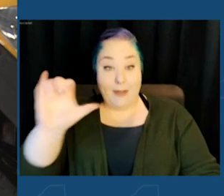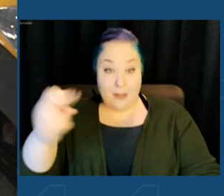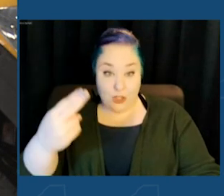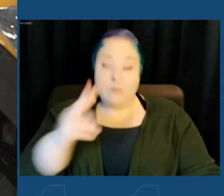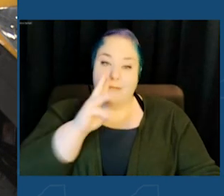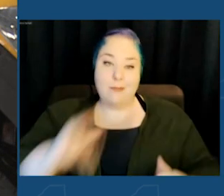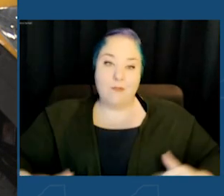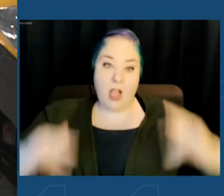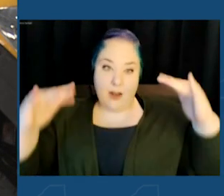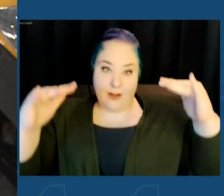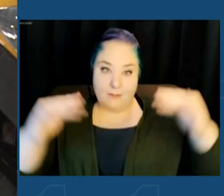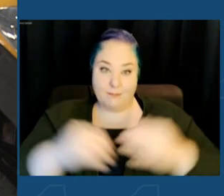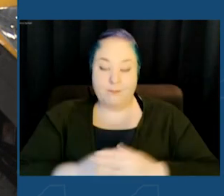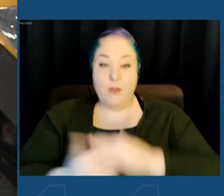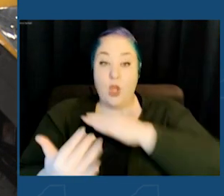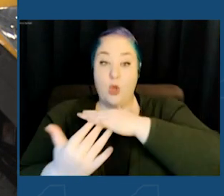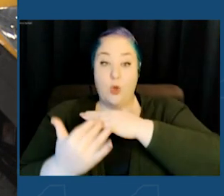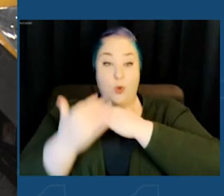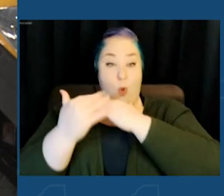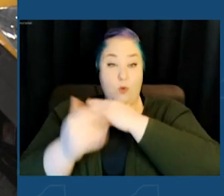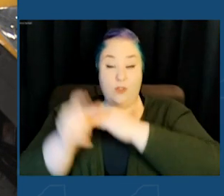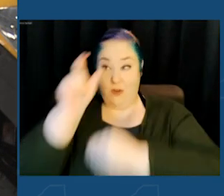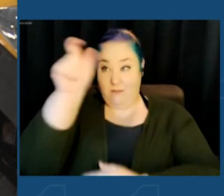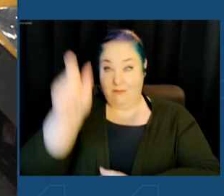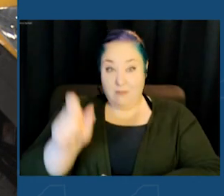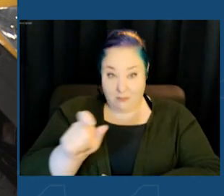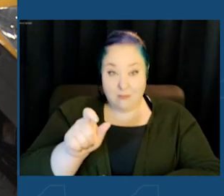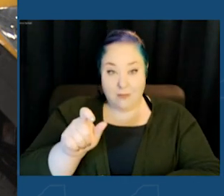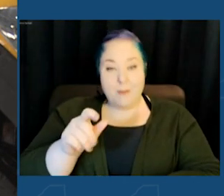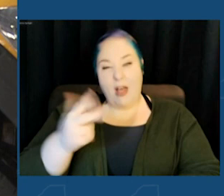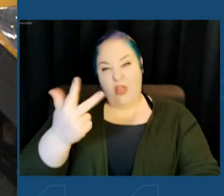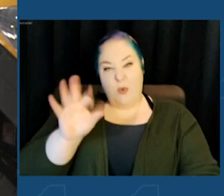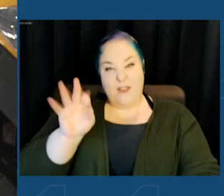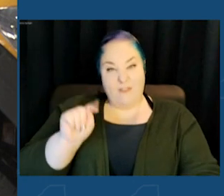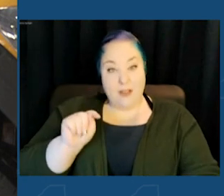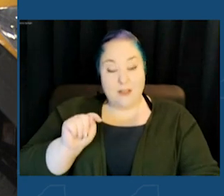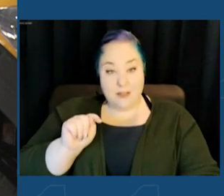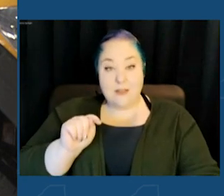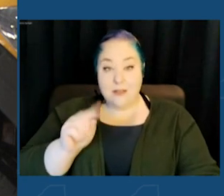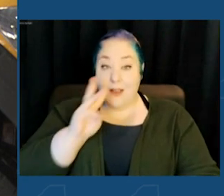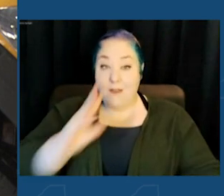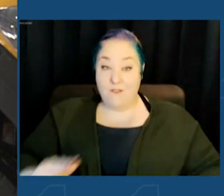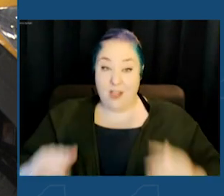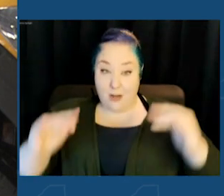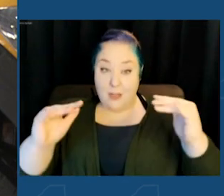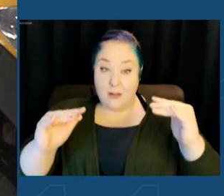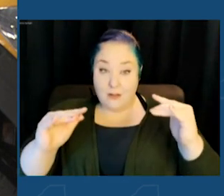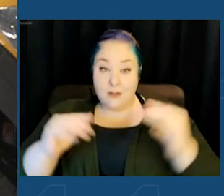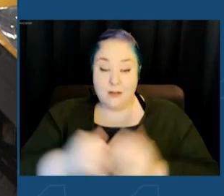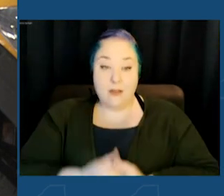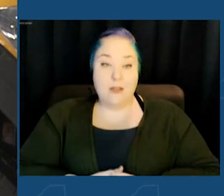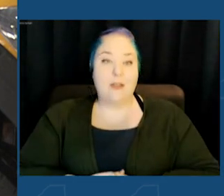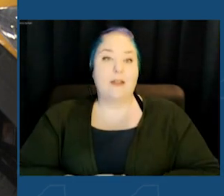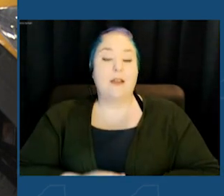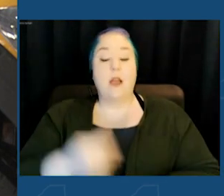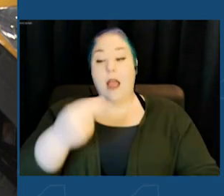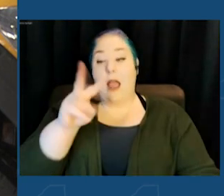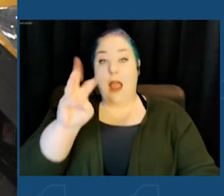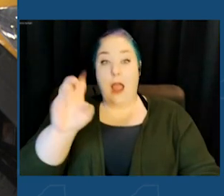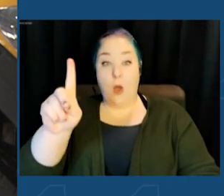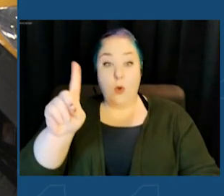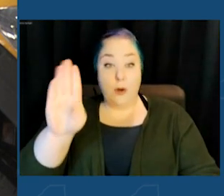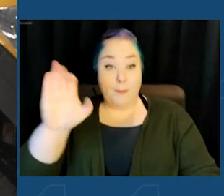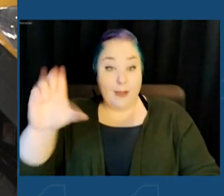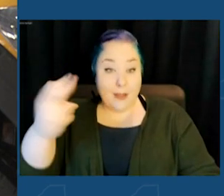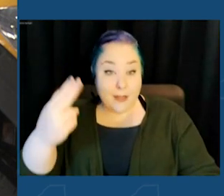coastal flooding flooding up to three feet in parts of Long Island New York City especially Howard Beach the rockaways Broad